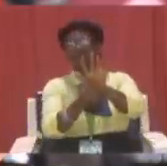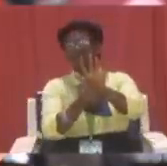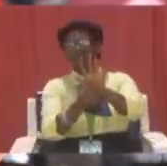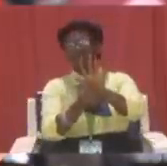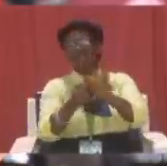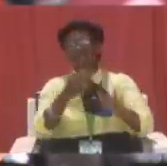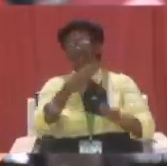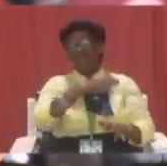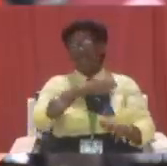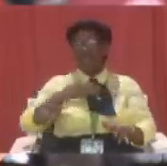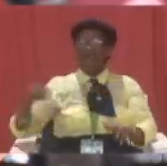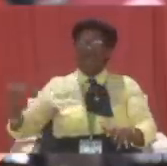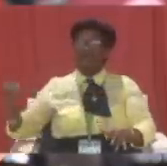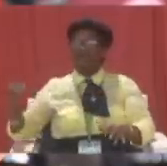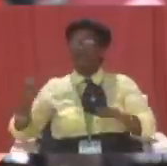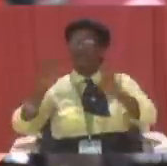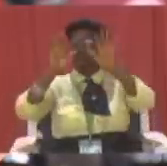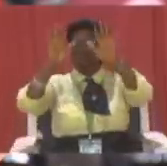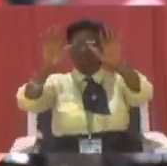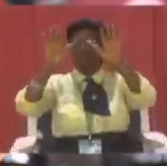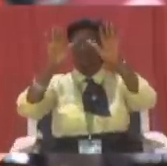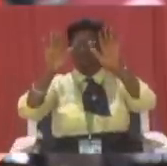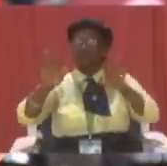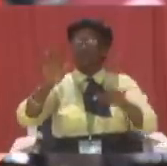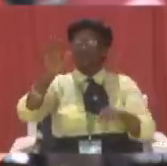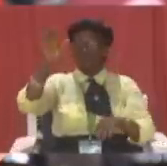and wonders.